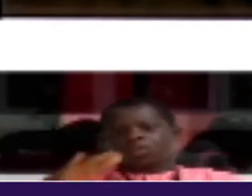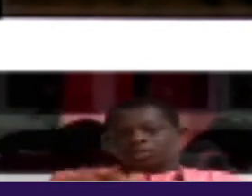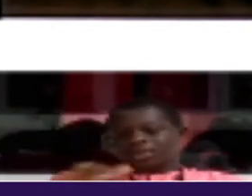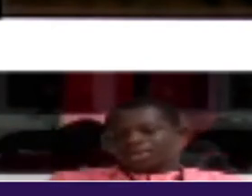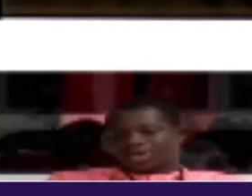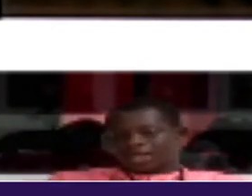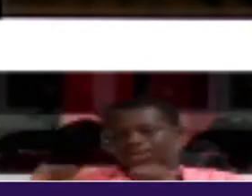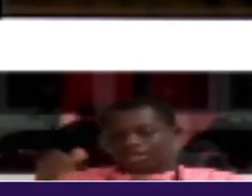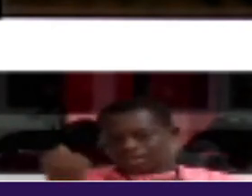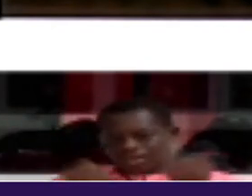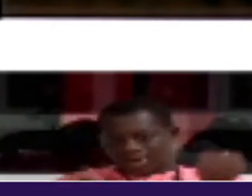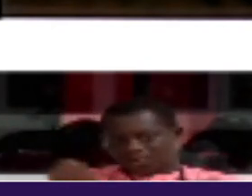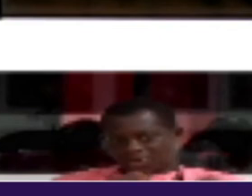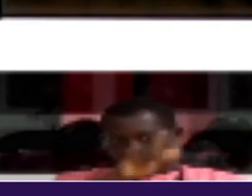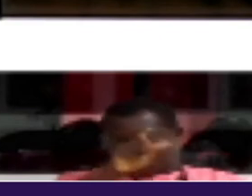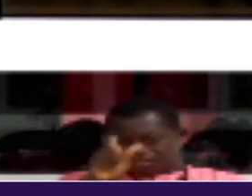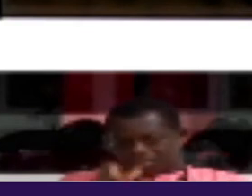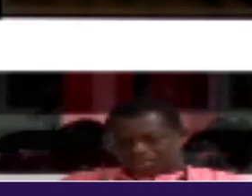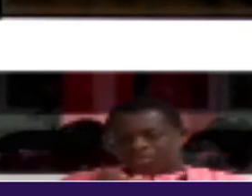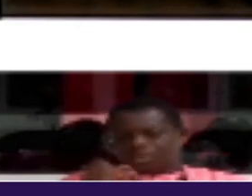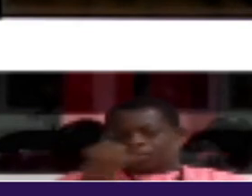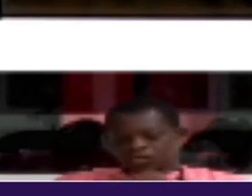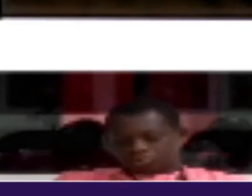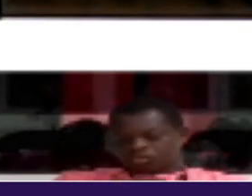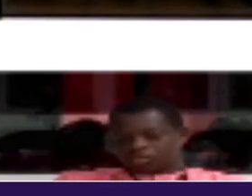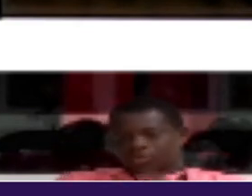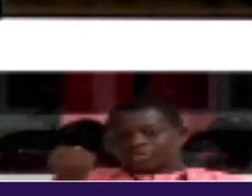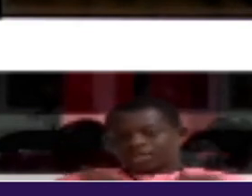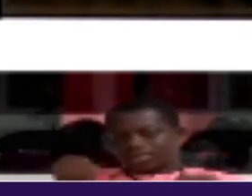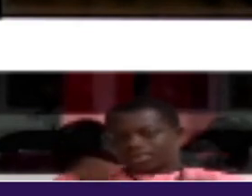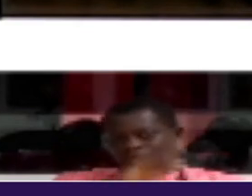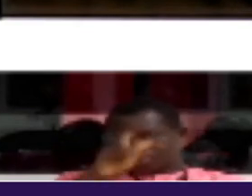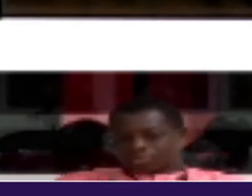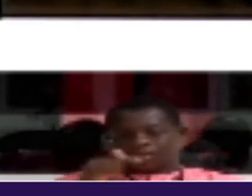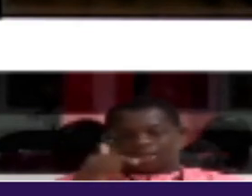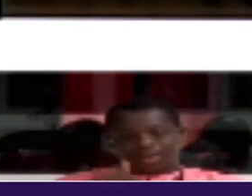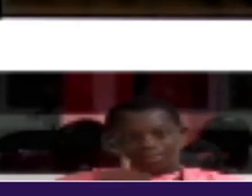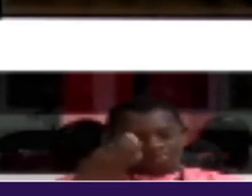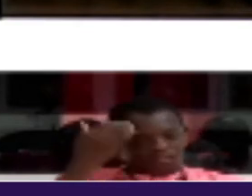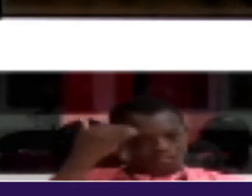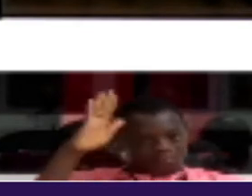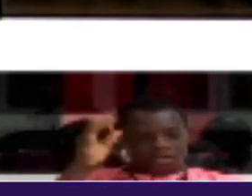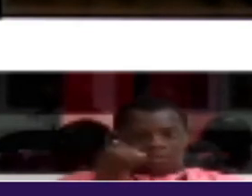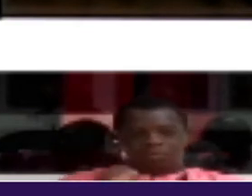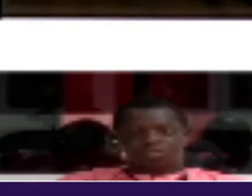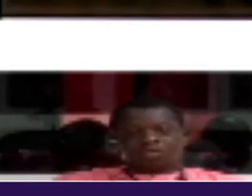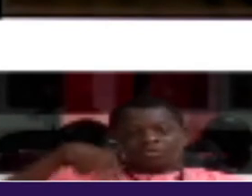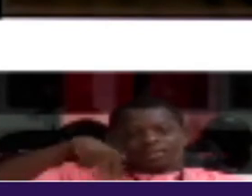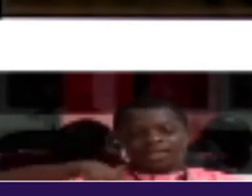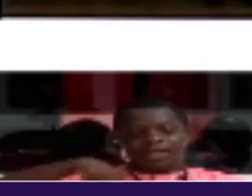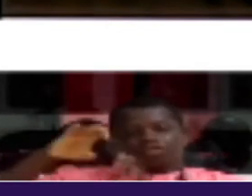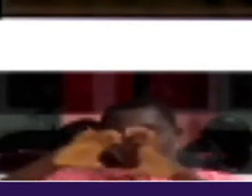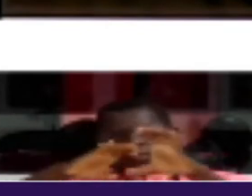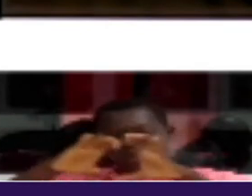driver, where the driver is. And because he was the one driving, if I don't forget. So he stand, he was